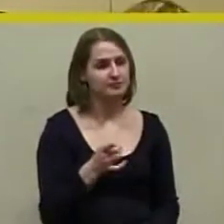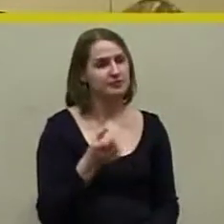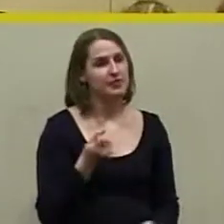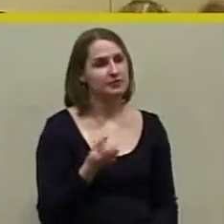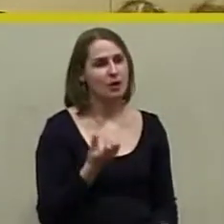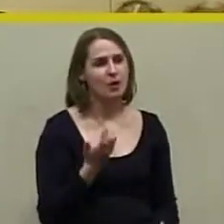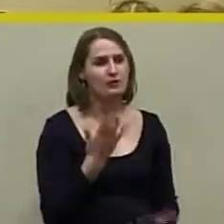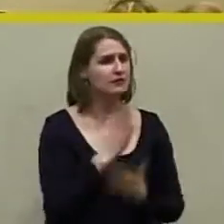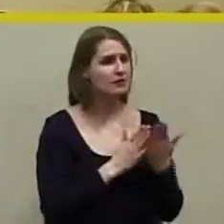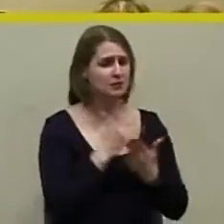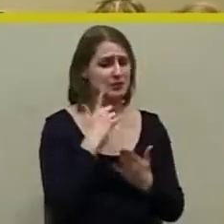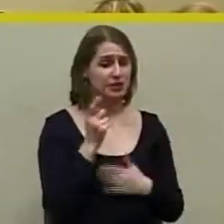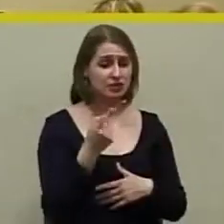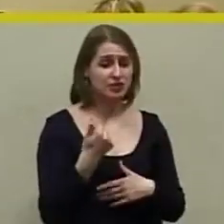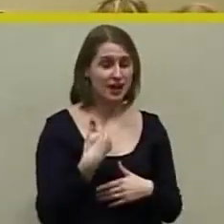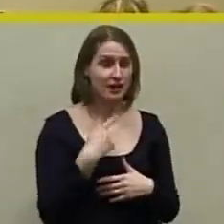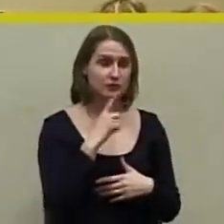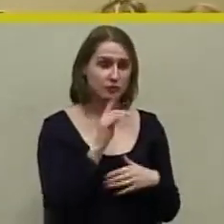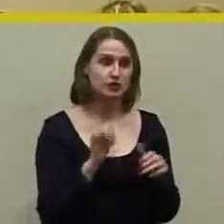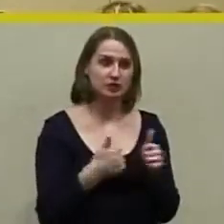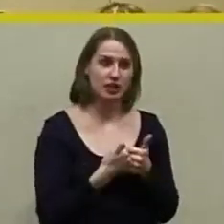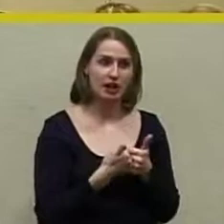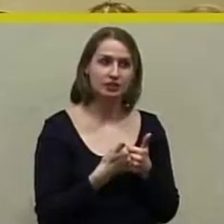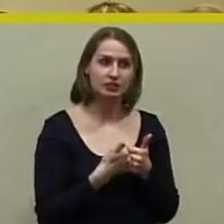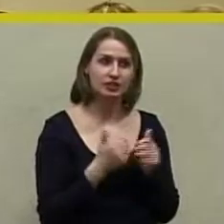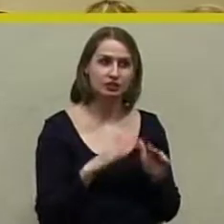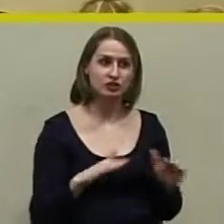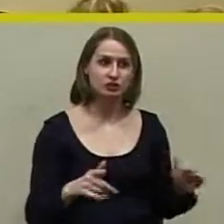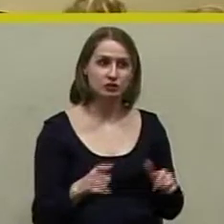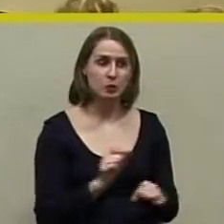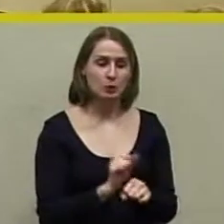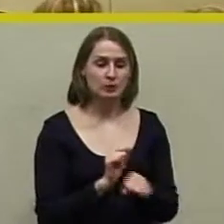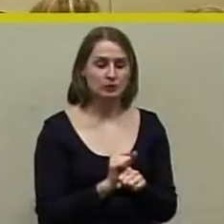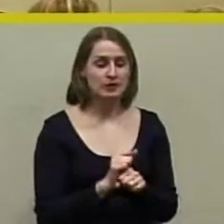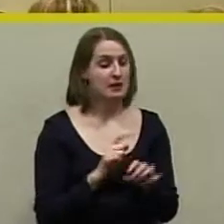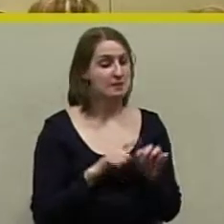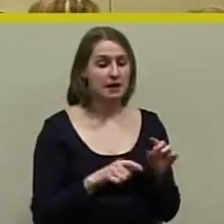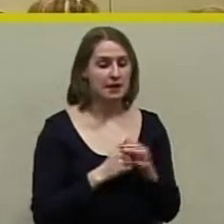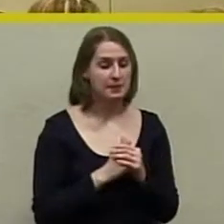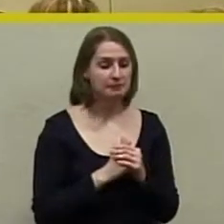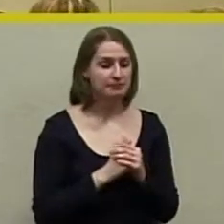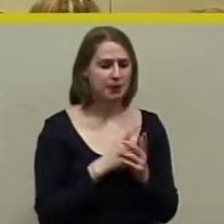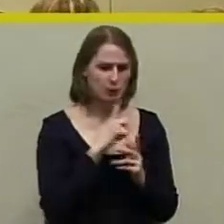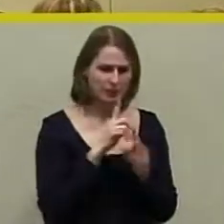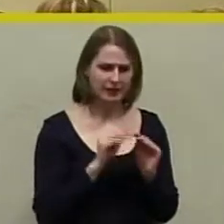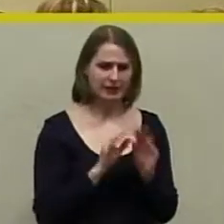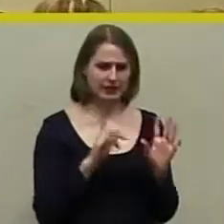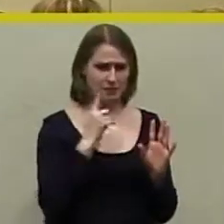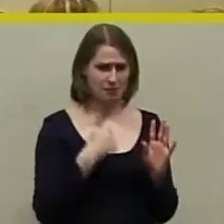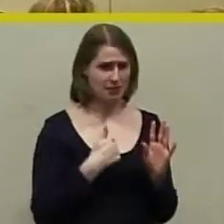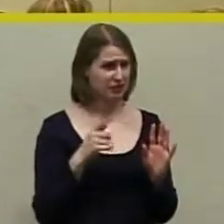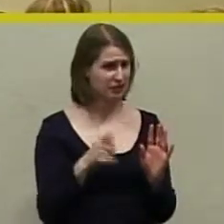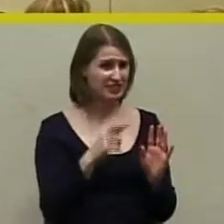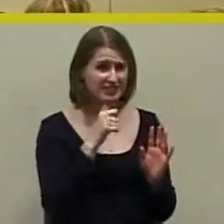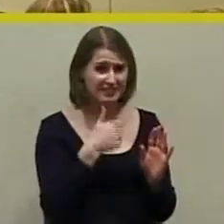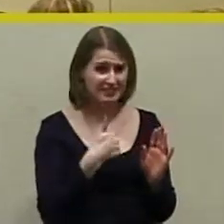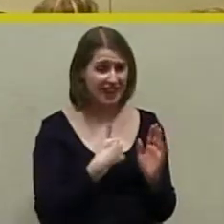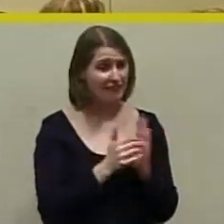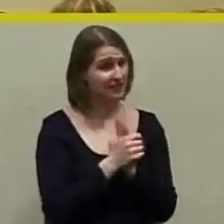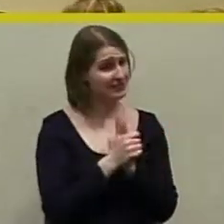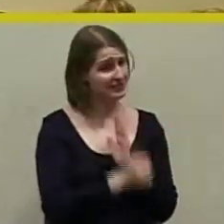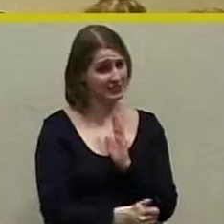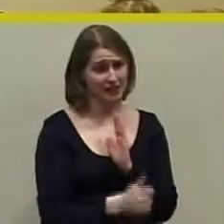And some of it's because she's got some pretty challenging kids. But one of the things that just comes painfully clear to me is that she does not have the skill